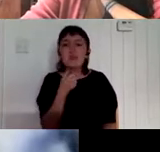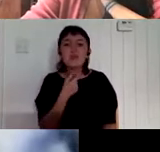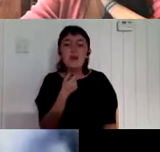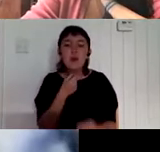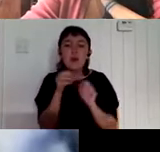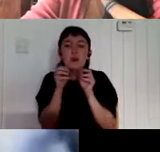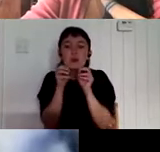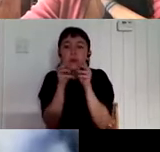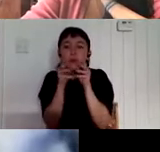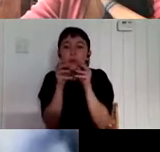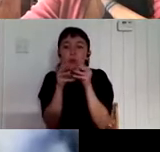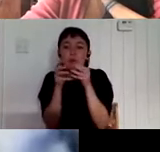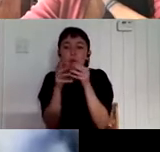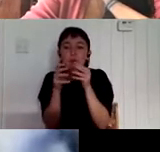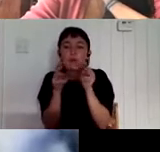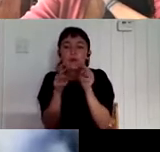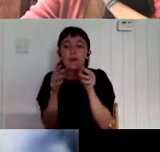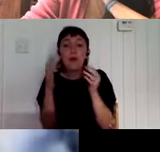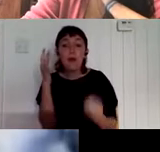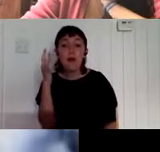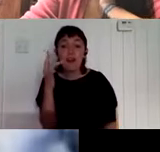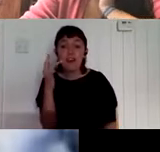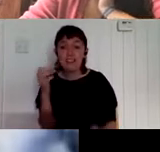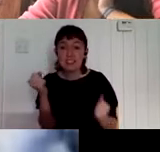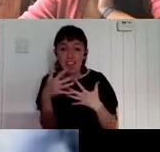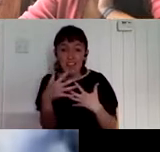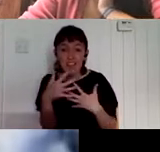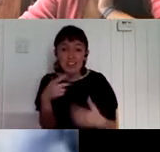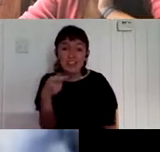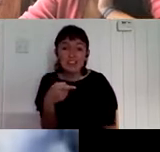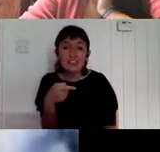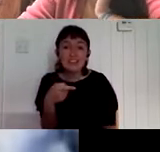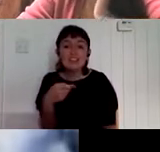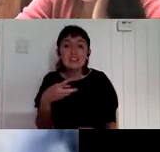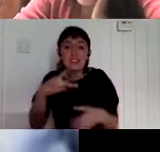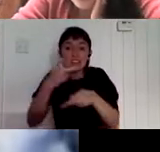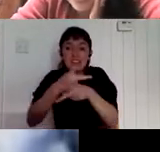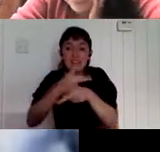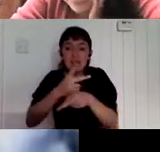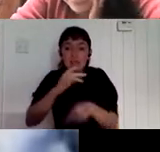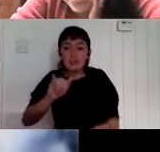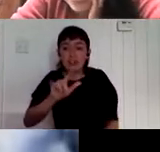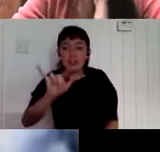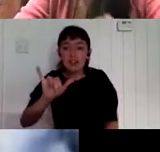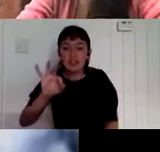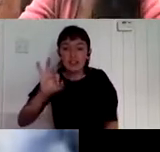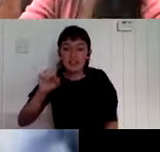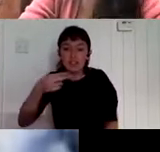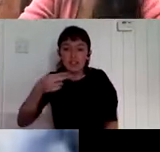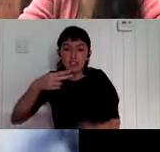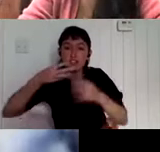look so, so scary is because it's to keep the jellyfish down. It's like to keep them moving in that direction.